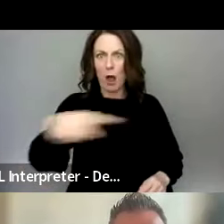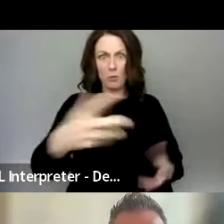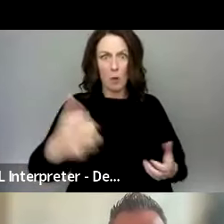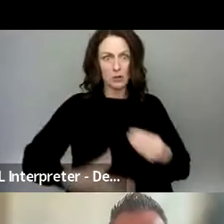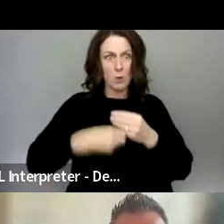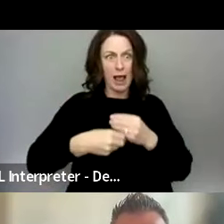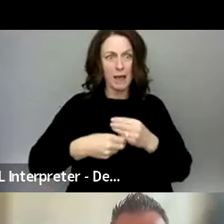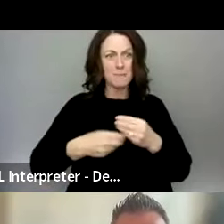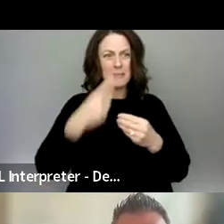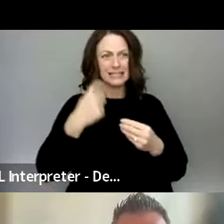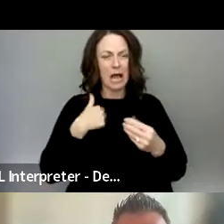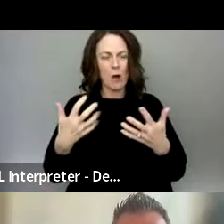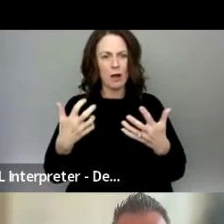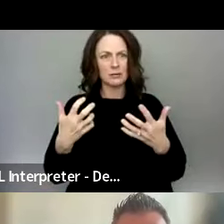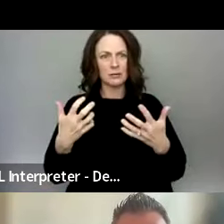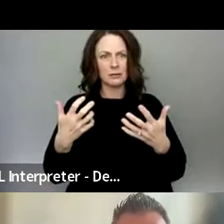because